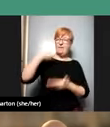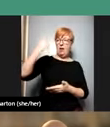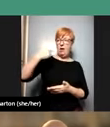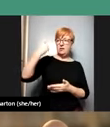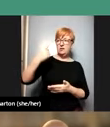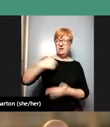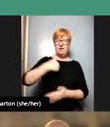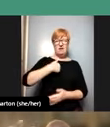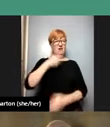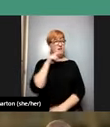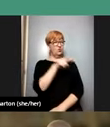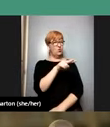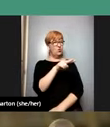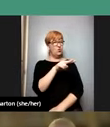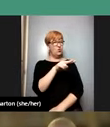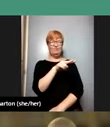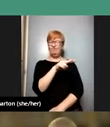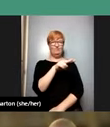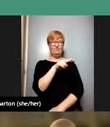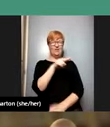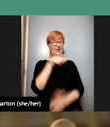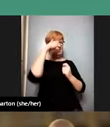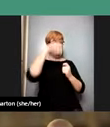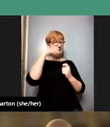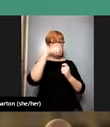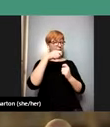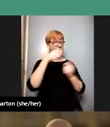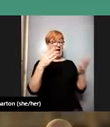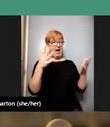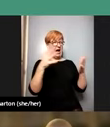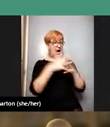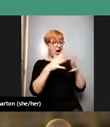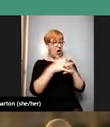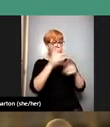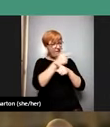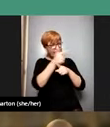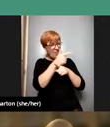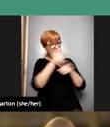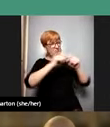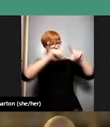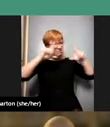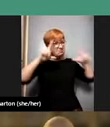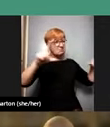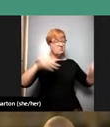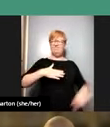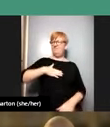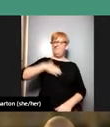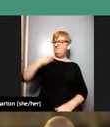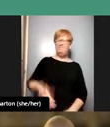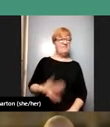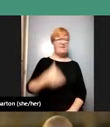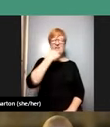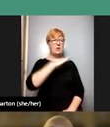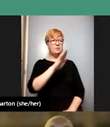way the whole film is shot, you know. So I decided to sort of reinterpret it for this book. So this